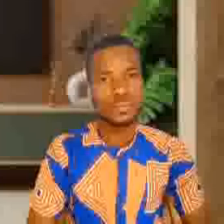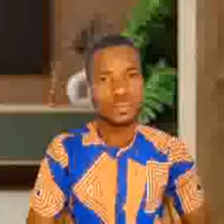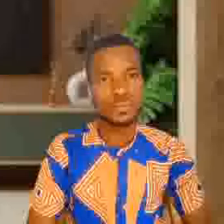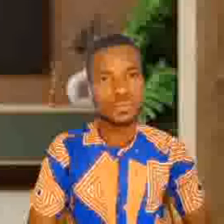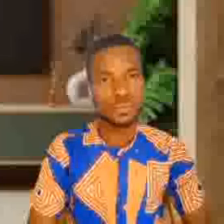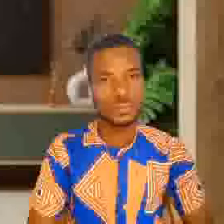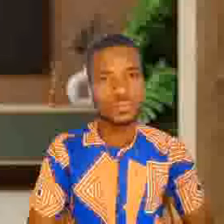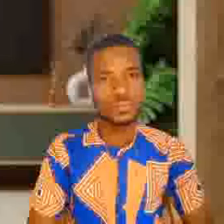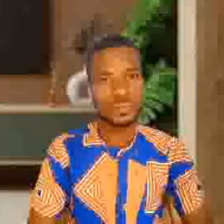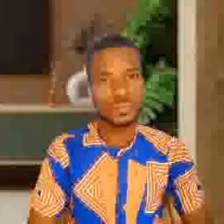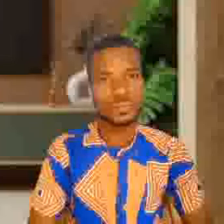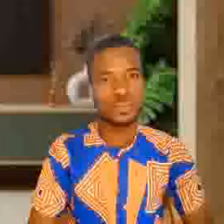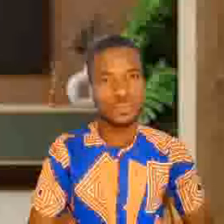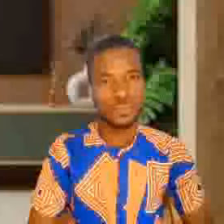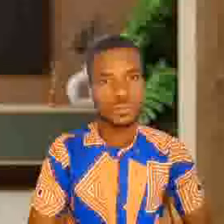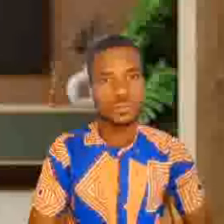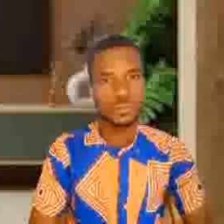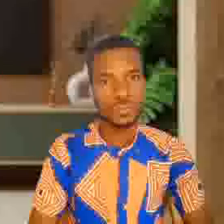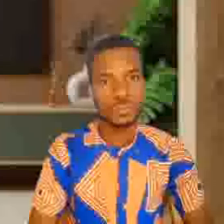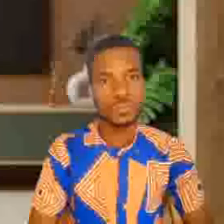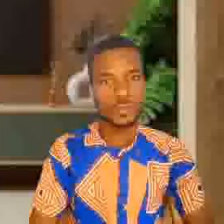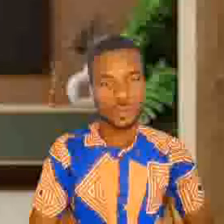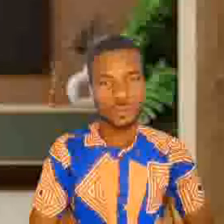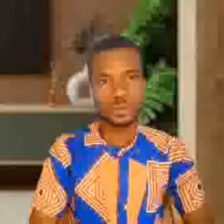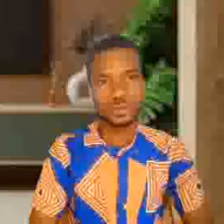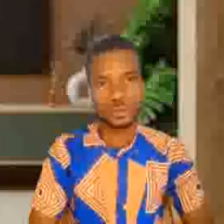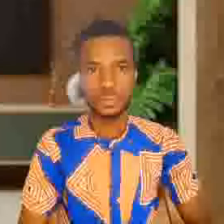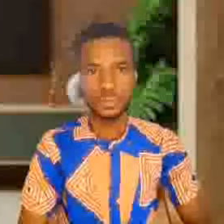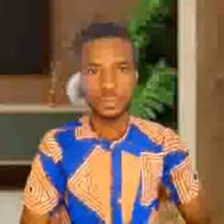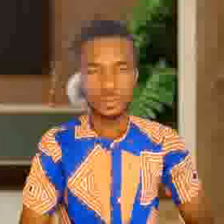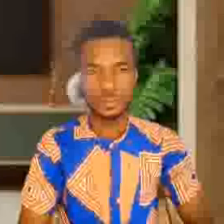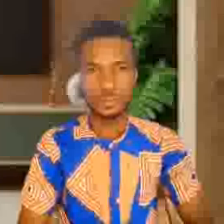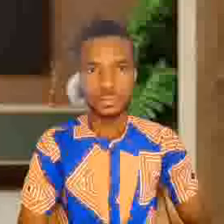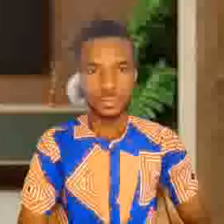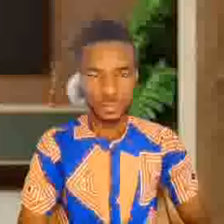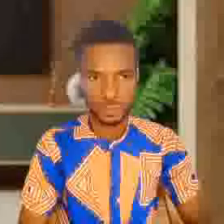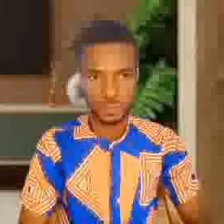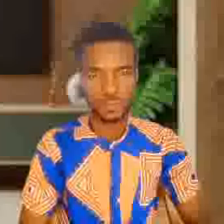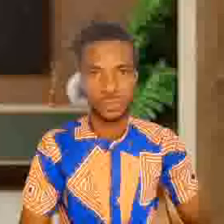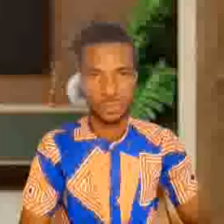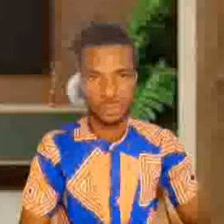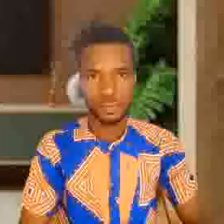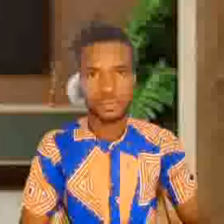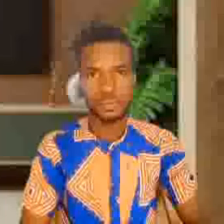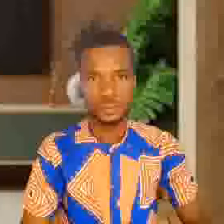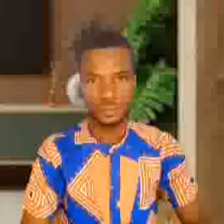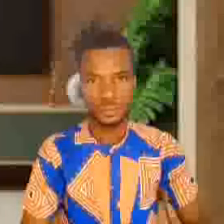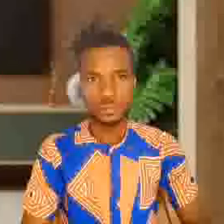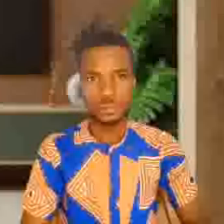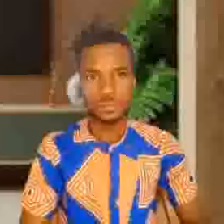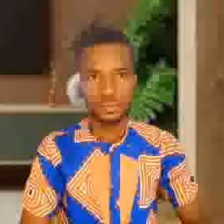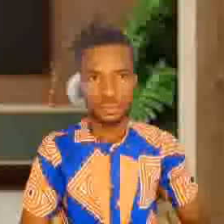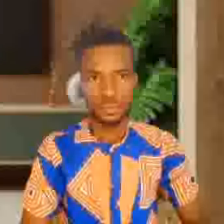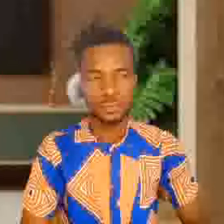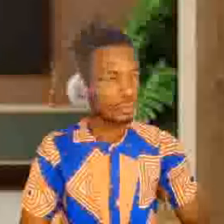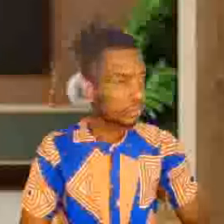30 days. And after 30 days, we were released. I got to the place where my accommodation was, and I